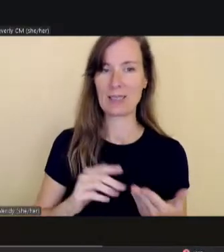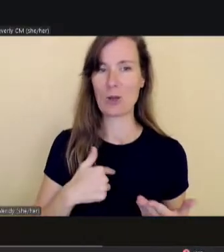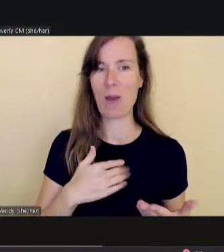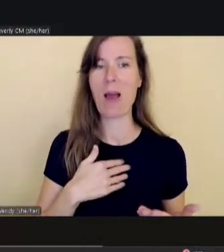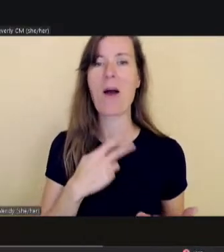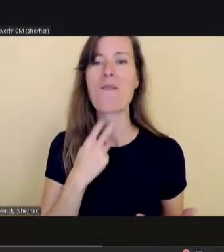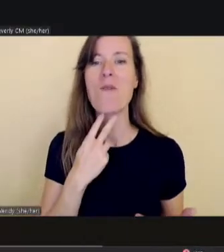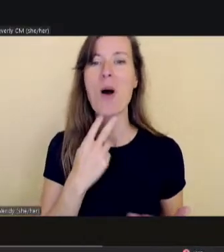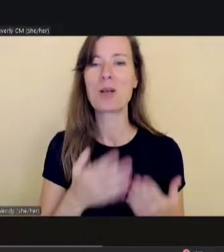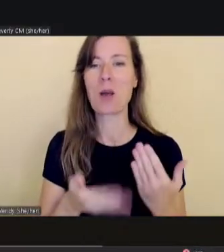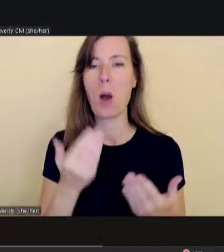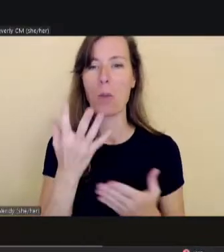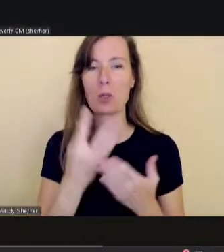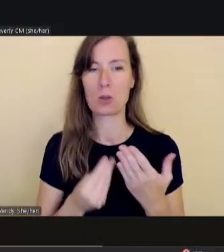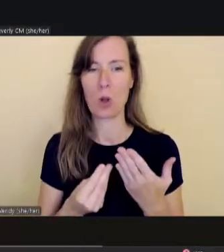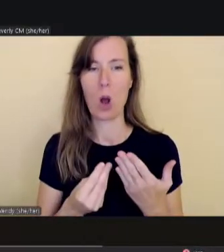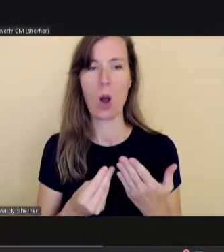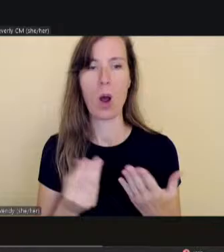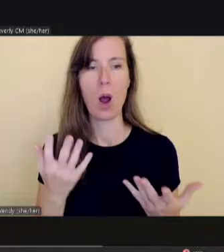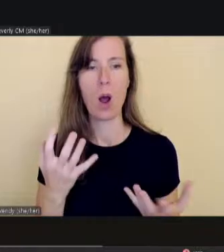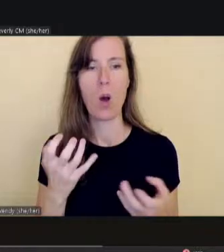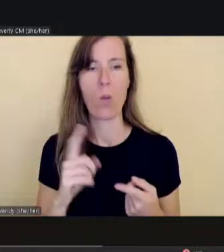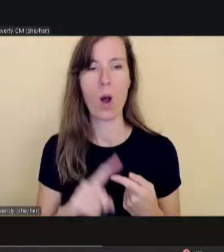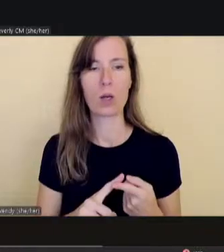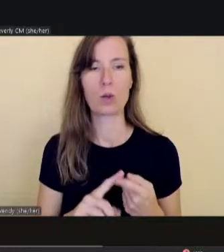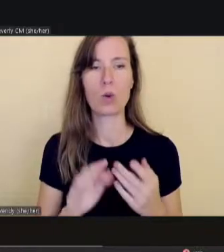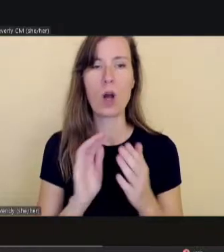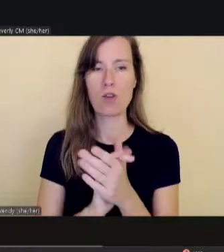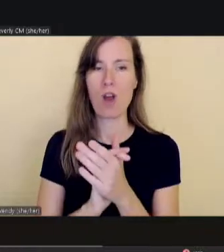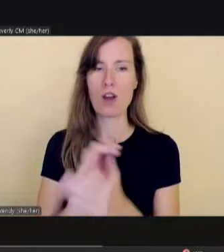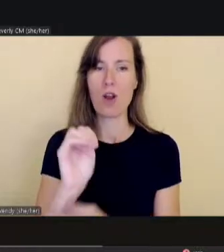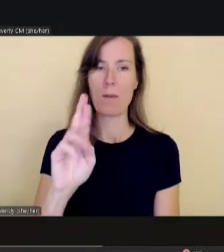almost gone, but I just wanted to congratulate Mr.